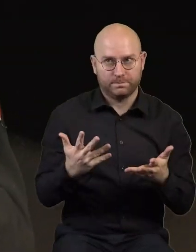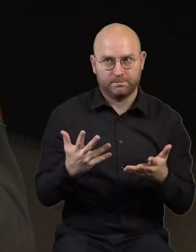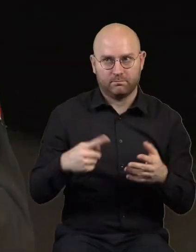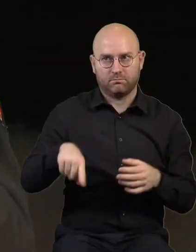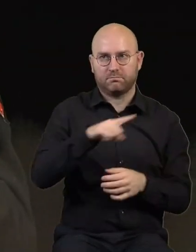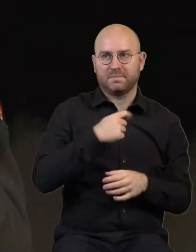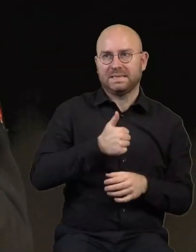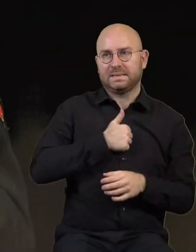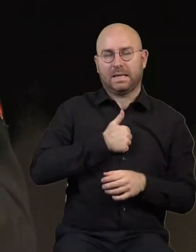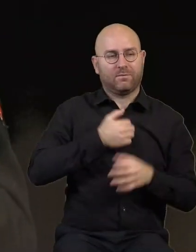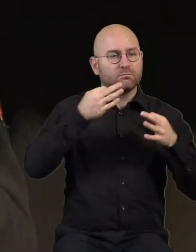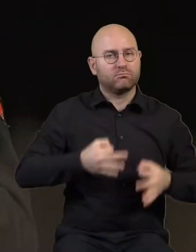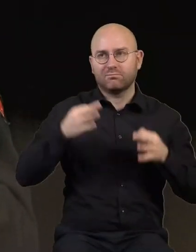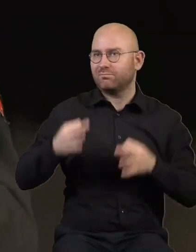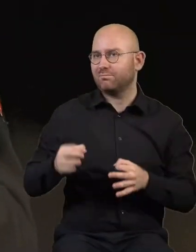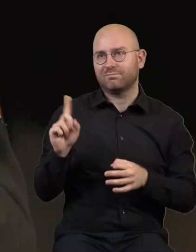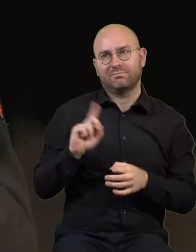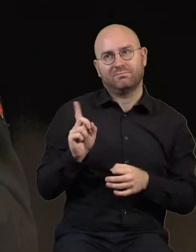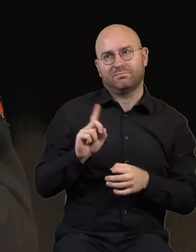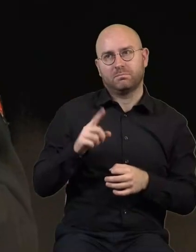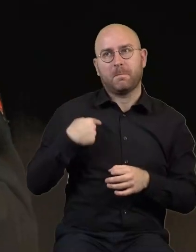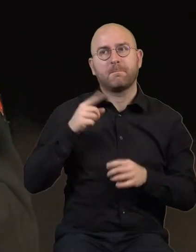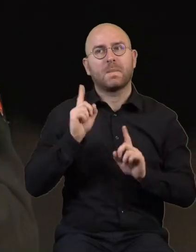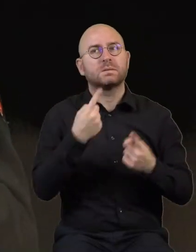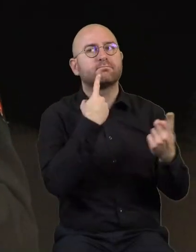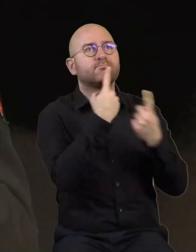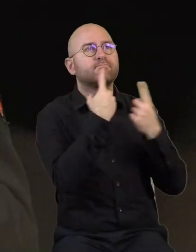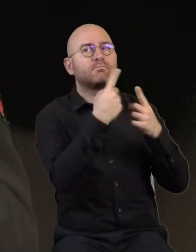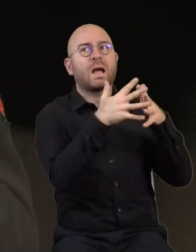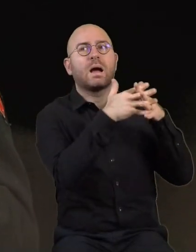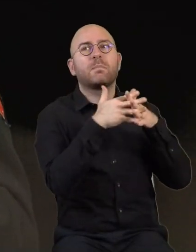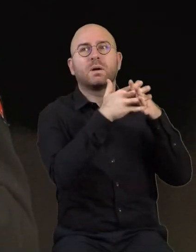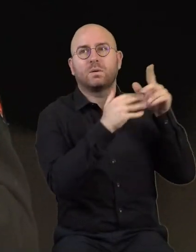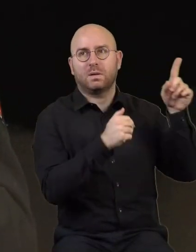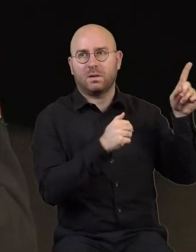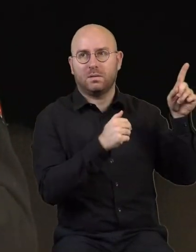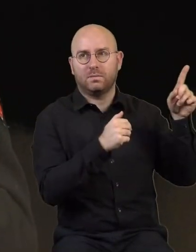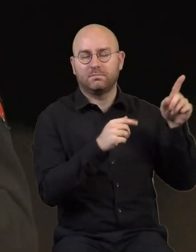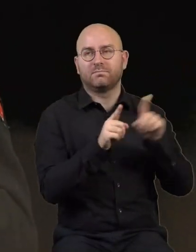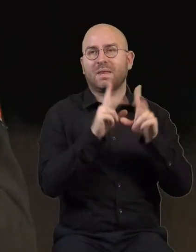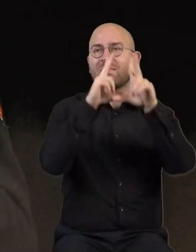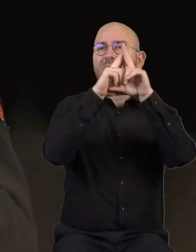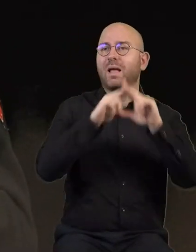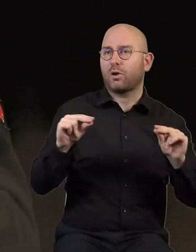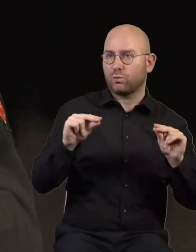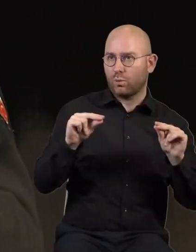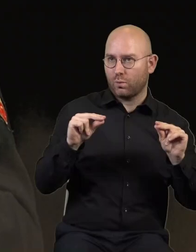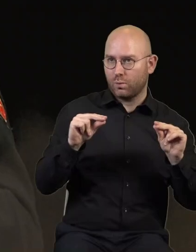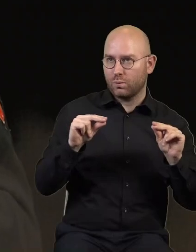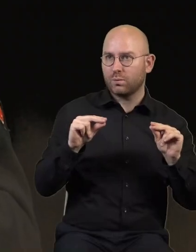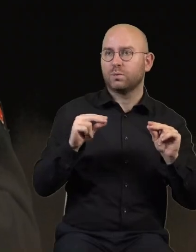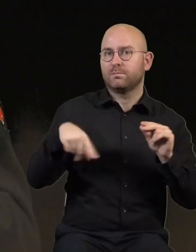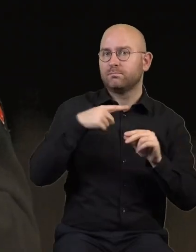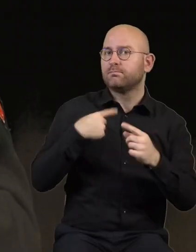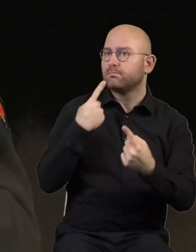we talk to JSEC from NATO to make sure that we do what is in line, align our efforts,